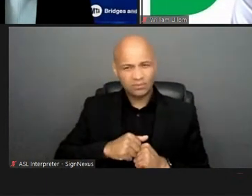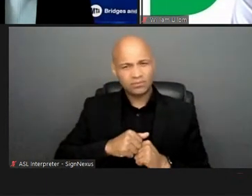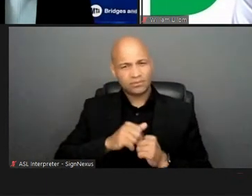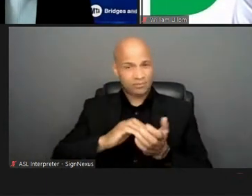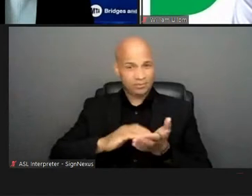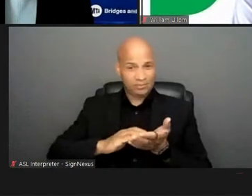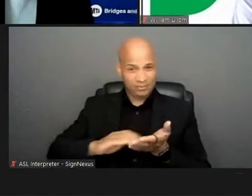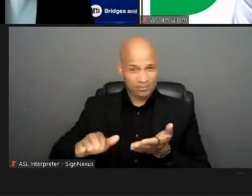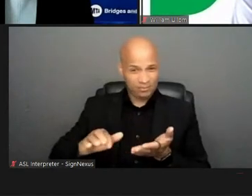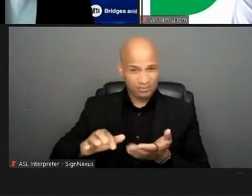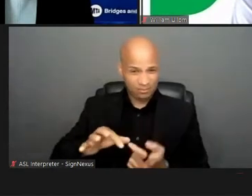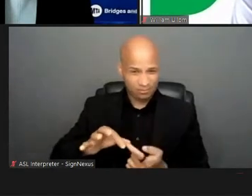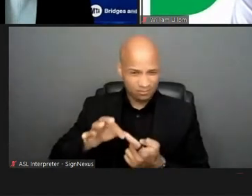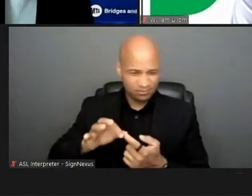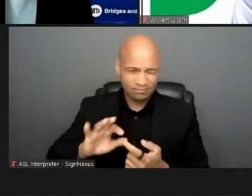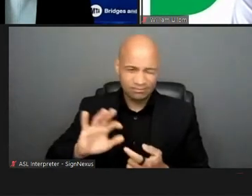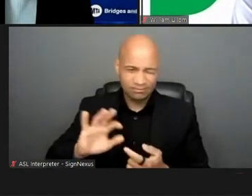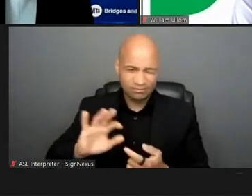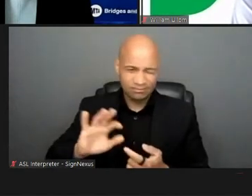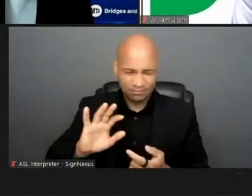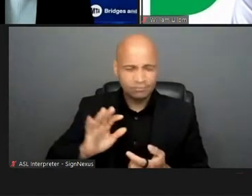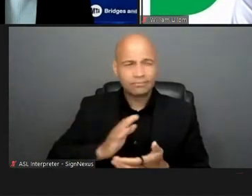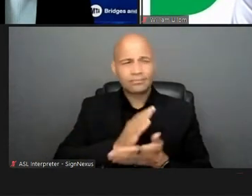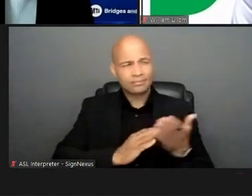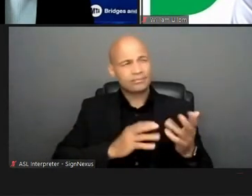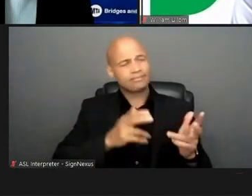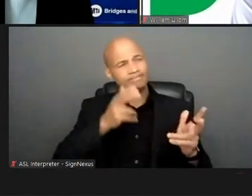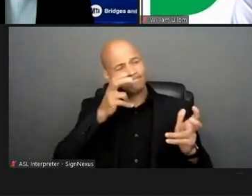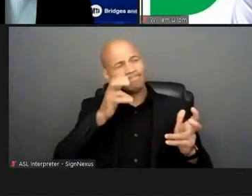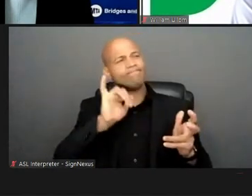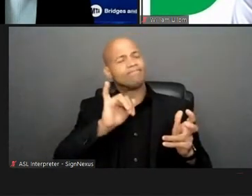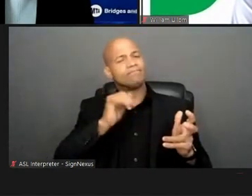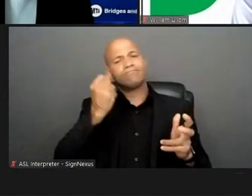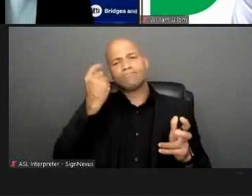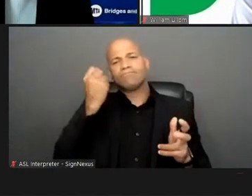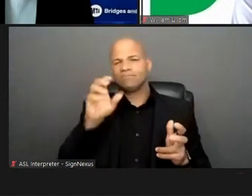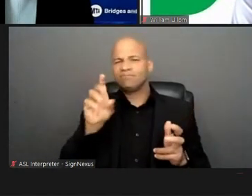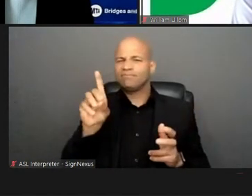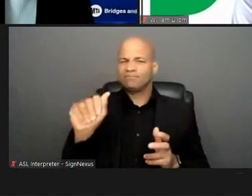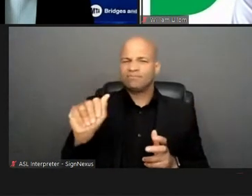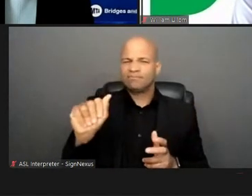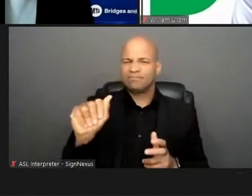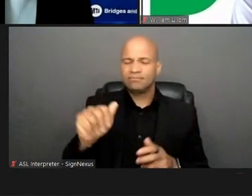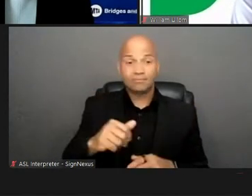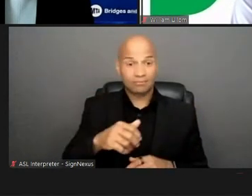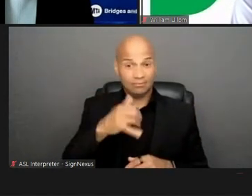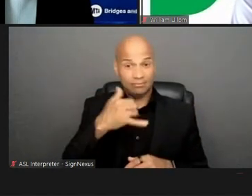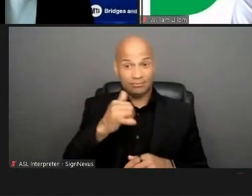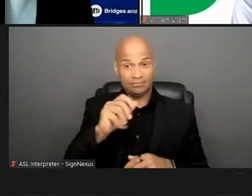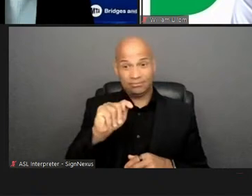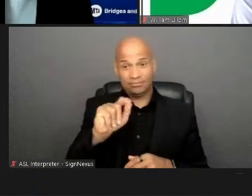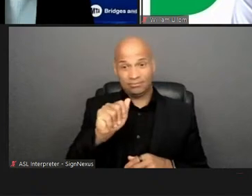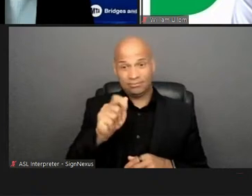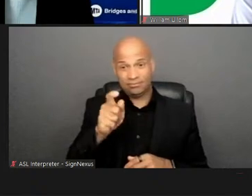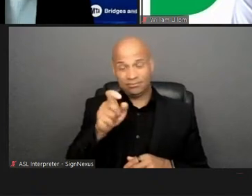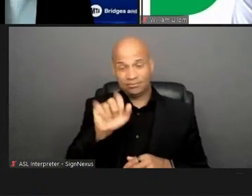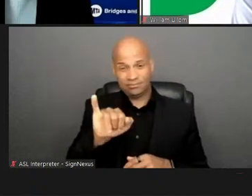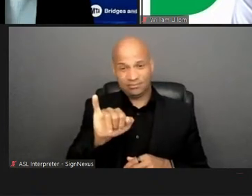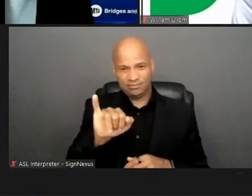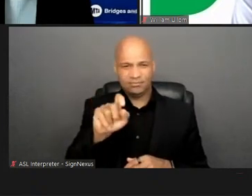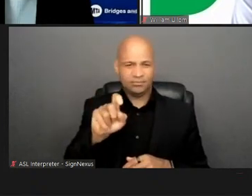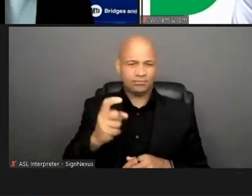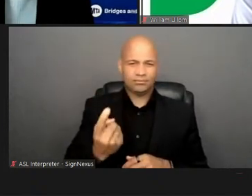testimony and I I've some of it's convincing for people with disabilities I believe yellow taxis should be the only exemption